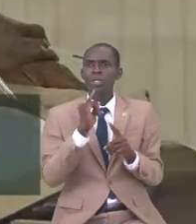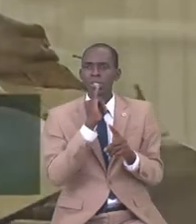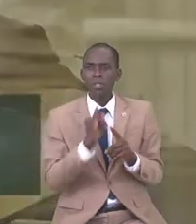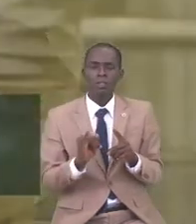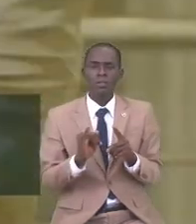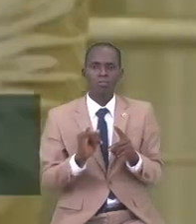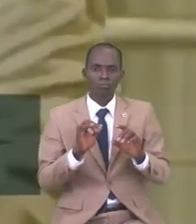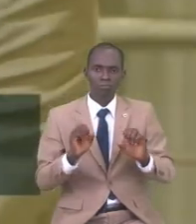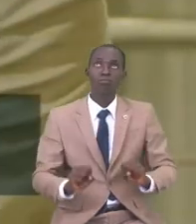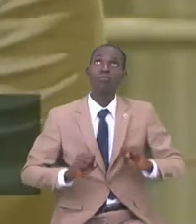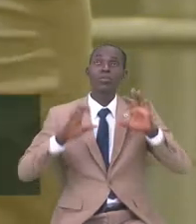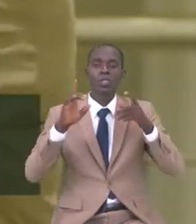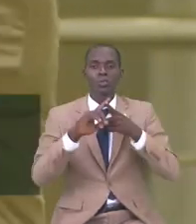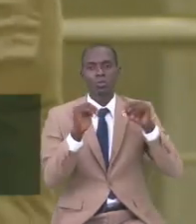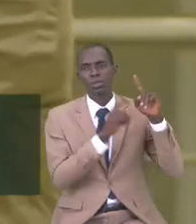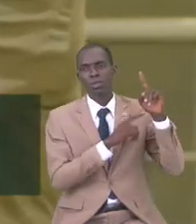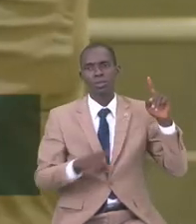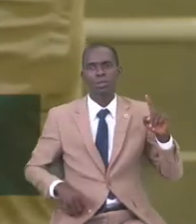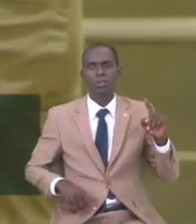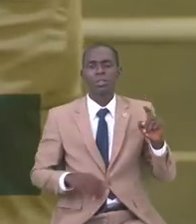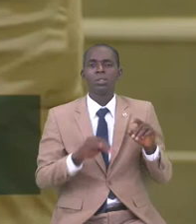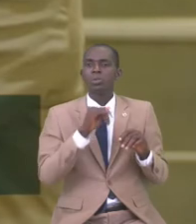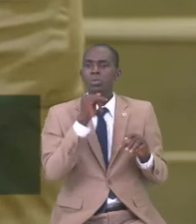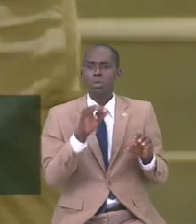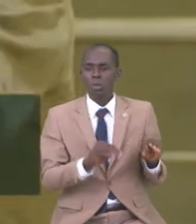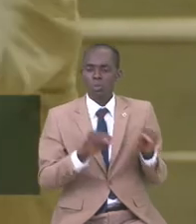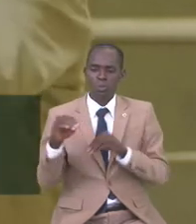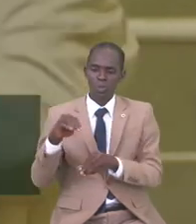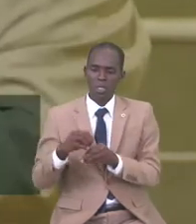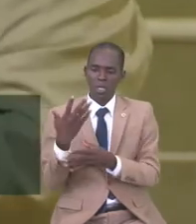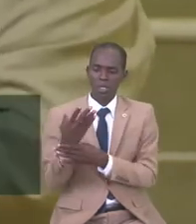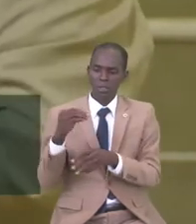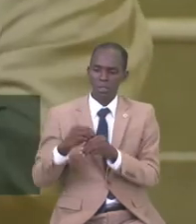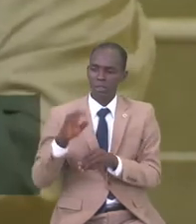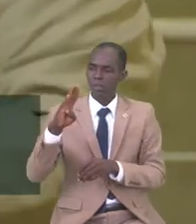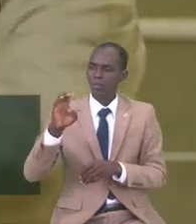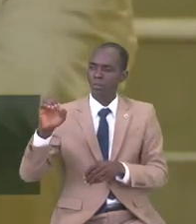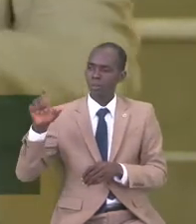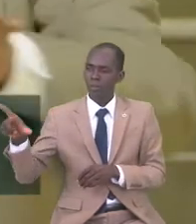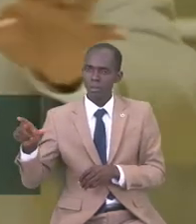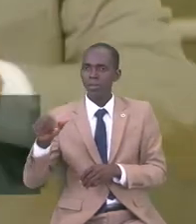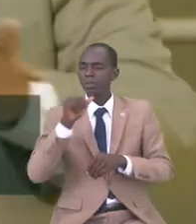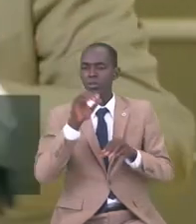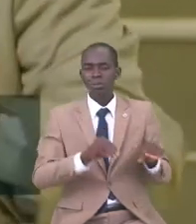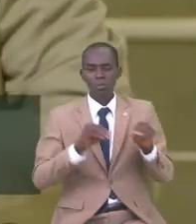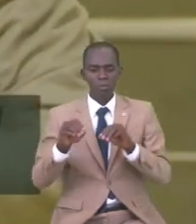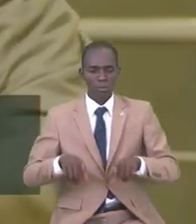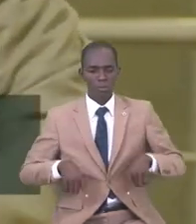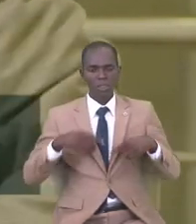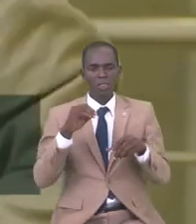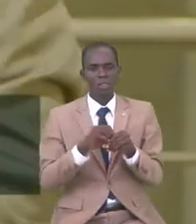the Lord. He didn't put his hand in Baal. He didn't put his life in all the